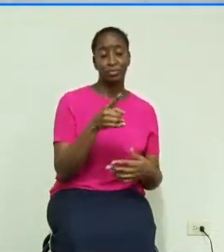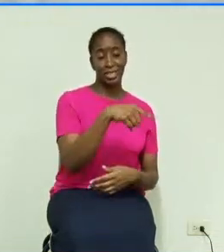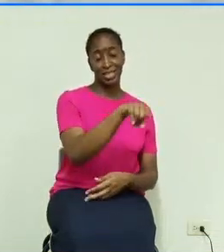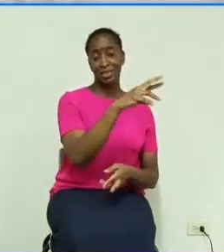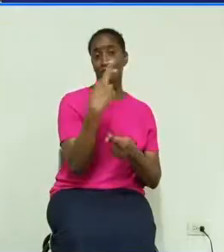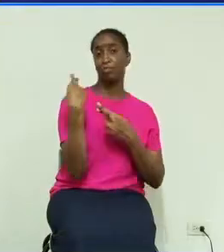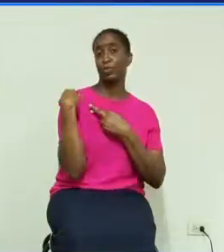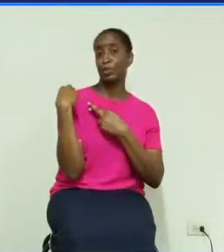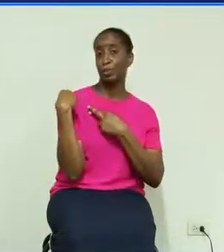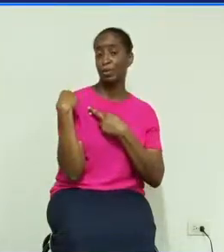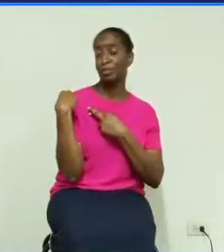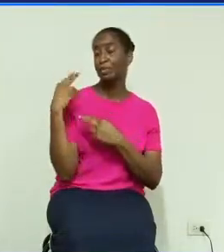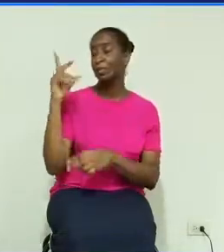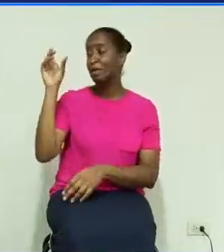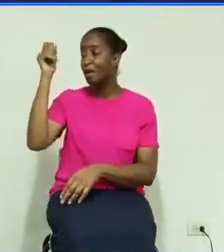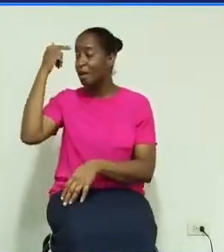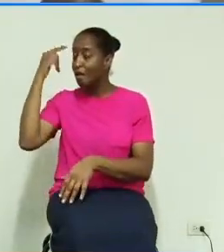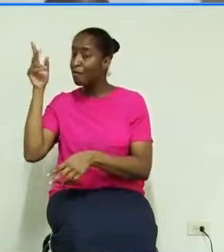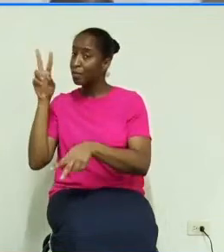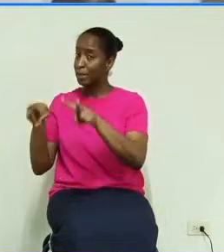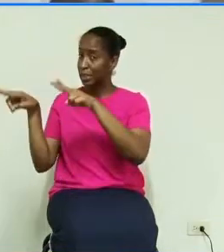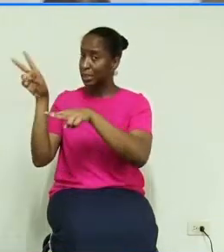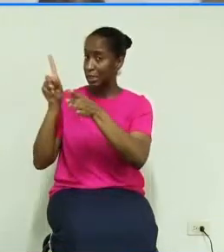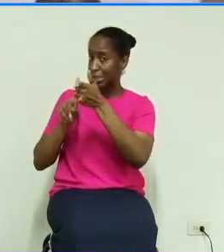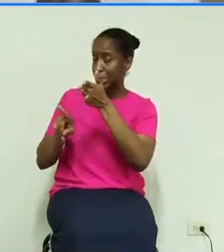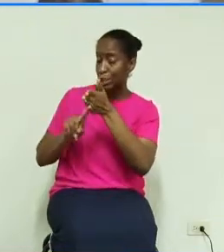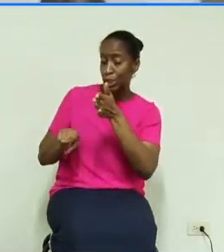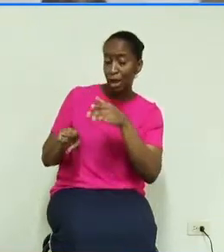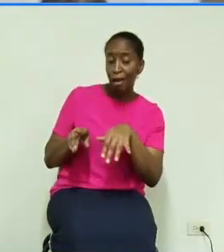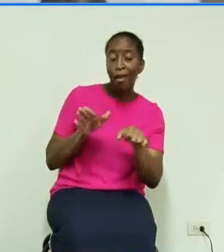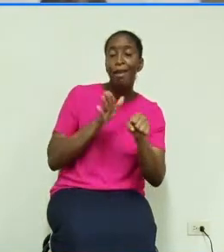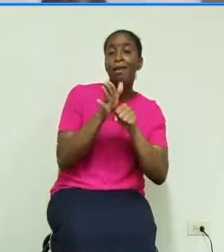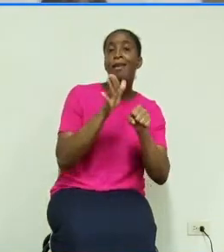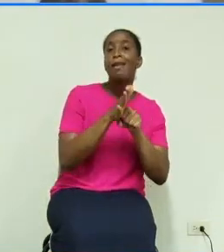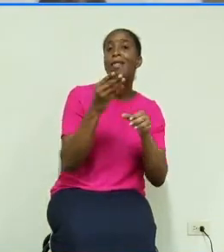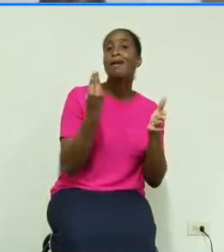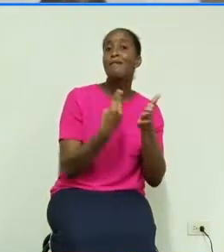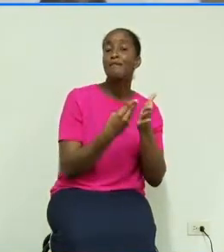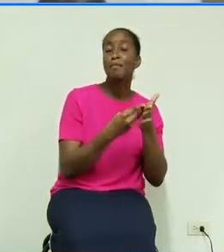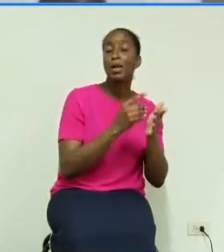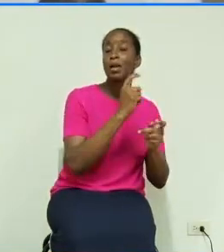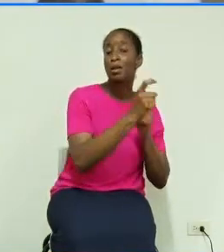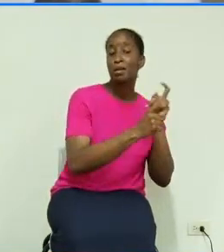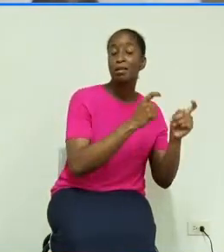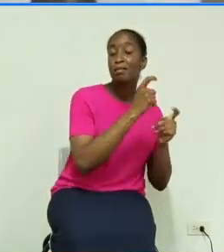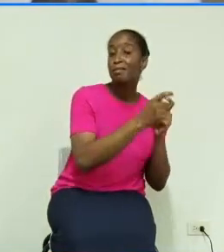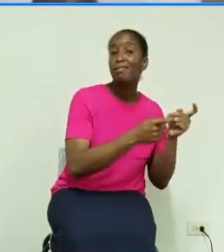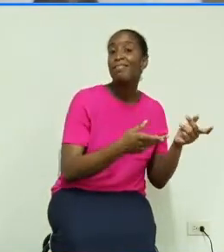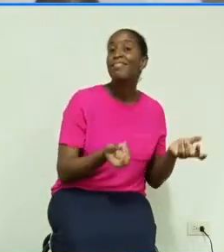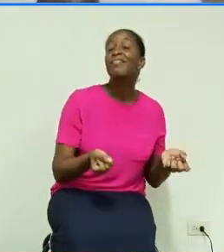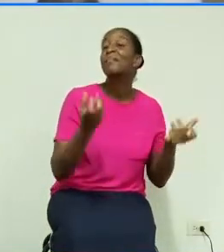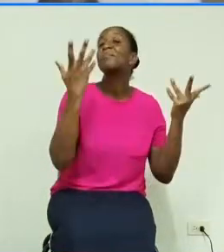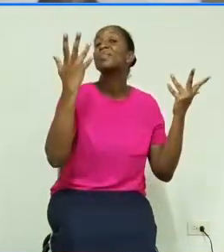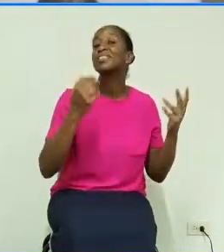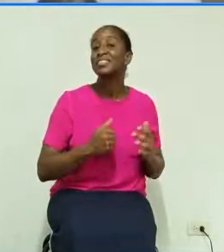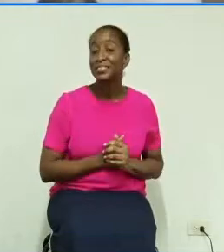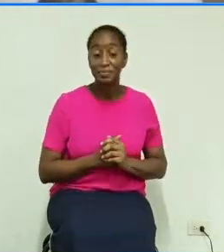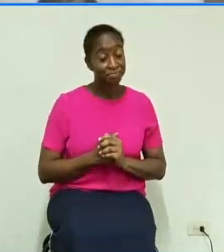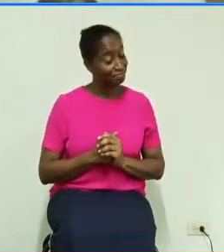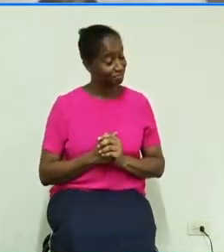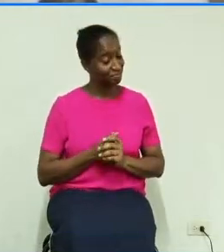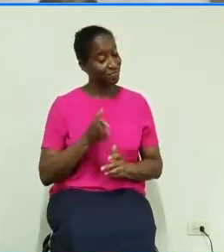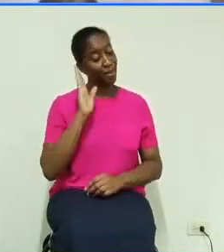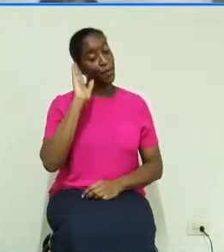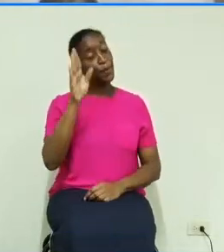Dr. Chandler, I will answer your question by starting saying you are not catching me out on that one. What I will say,